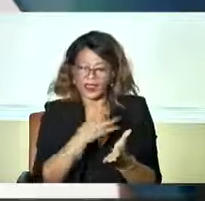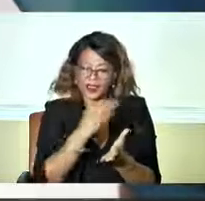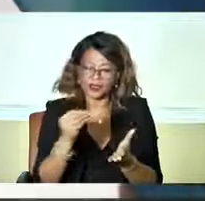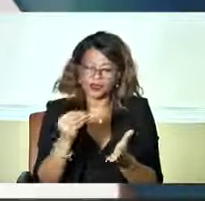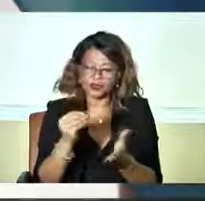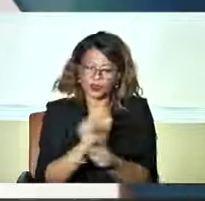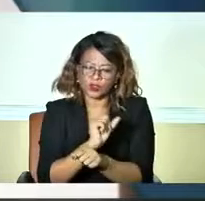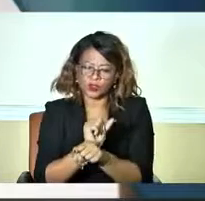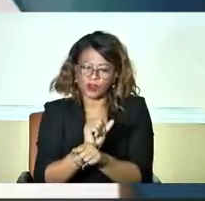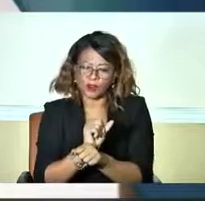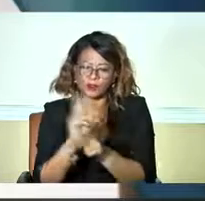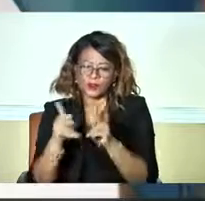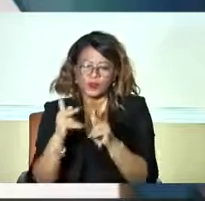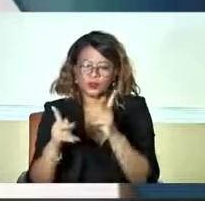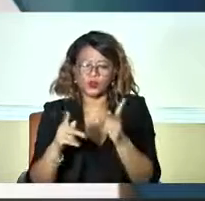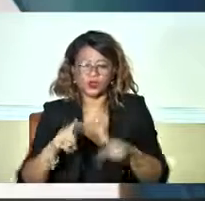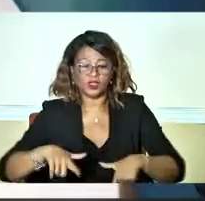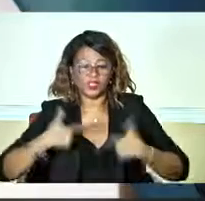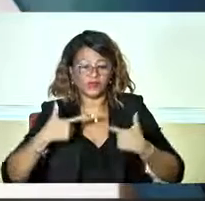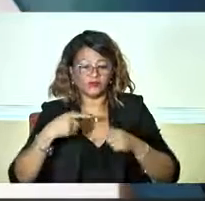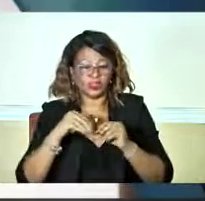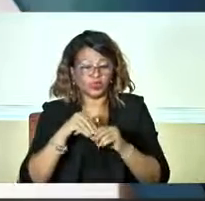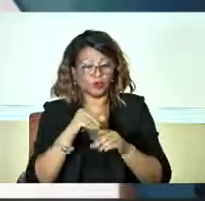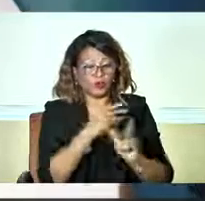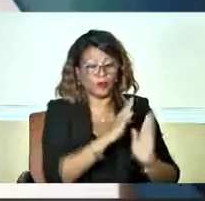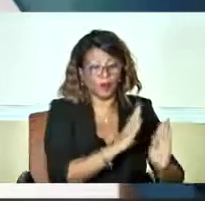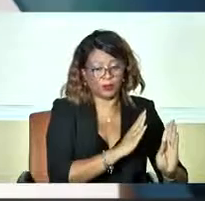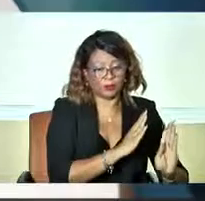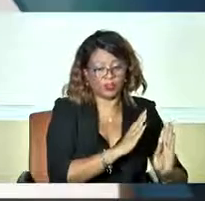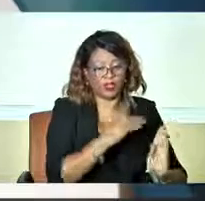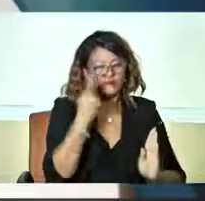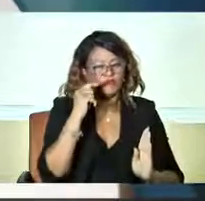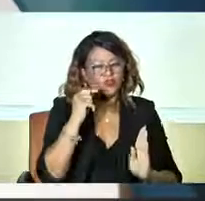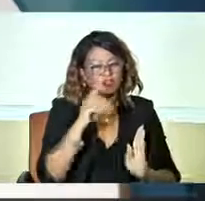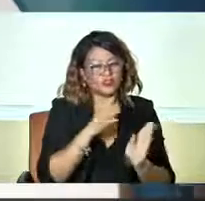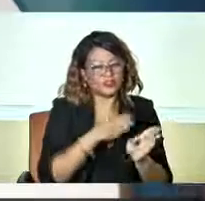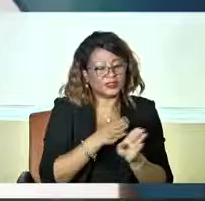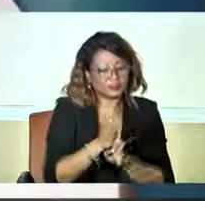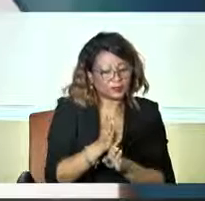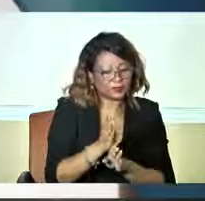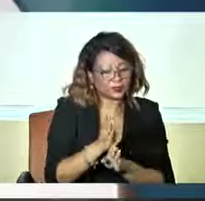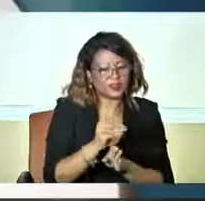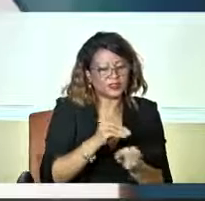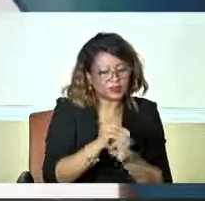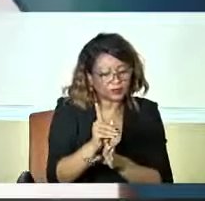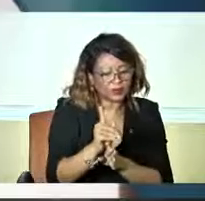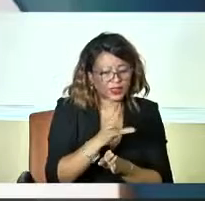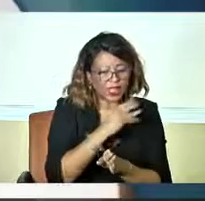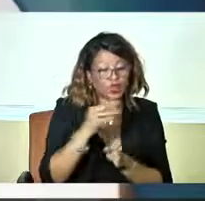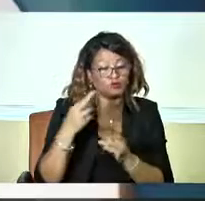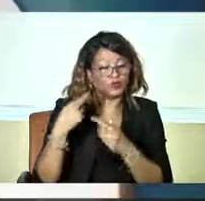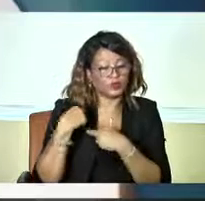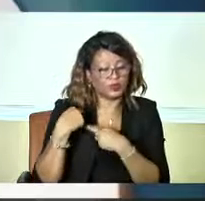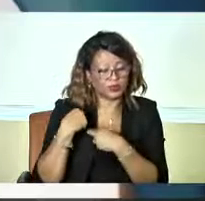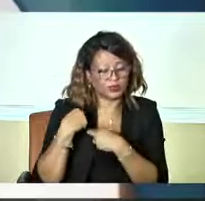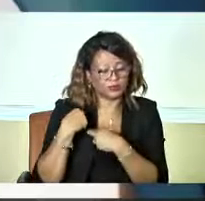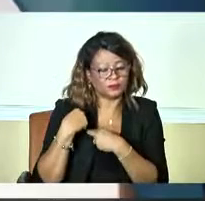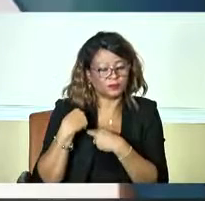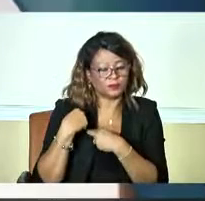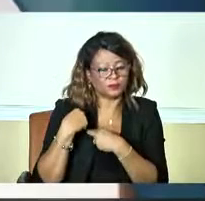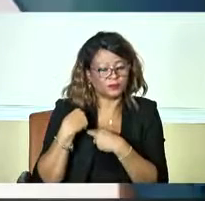efforts of residents of Grand Bahama for your discipline and responsibility.